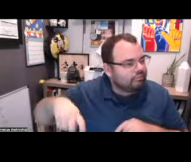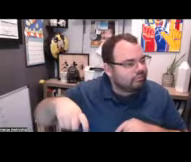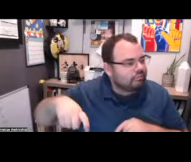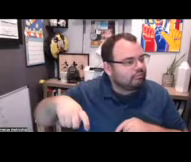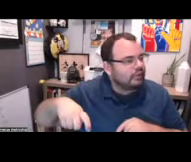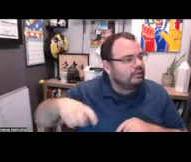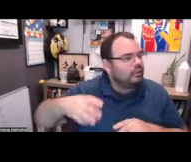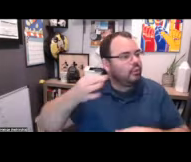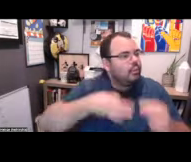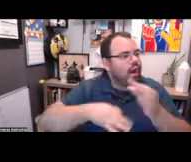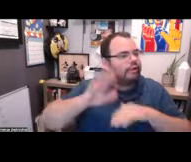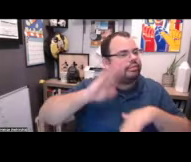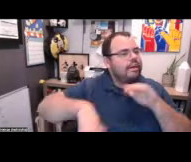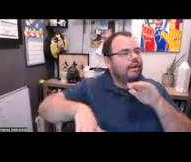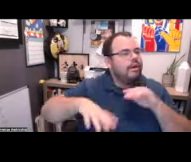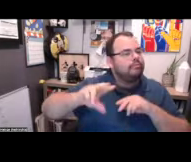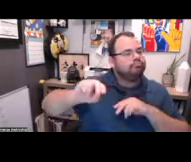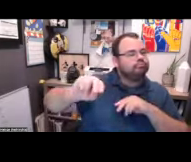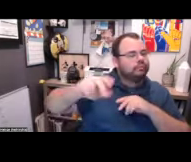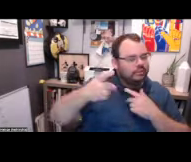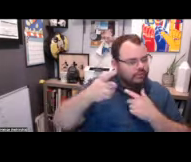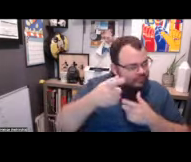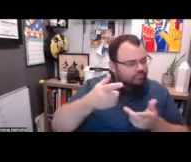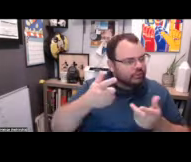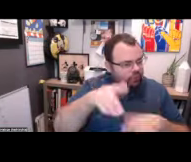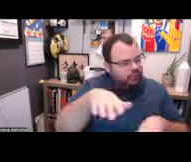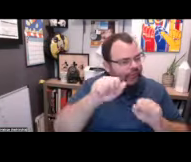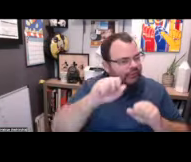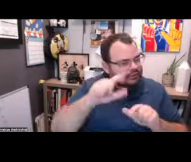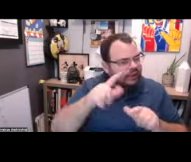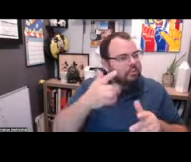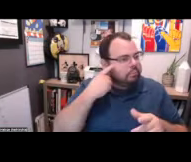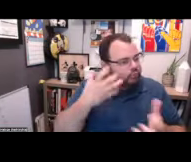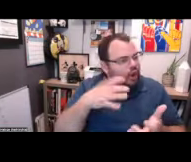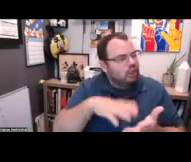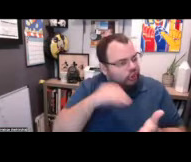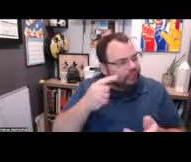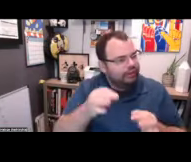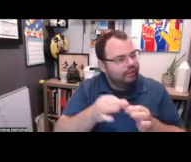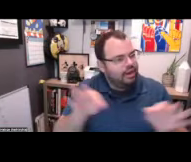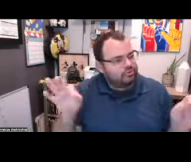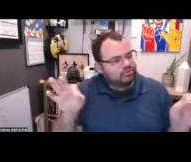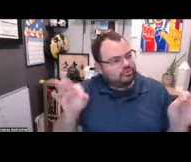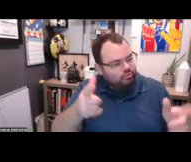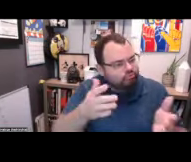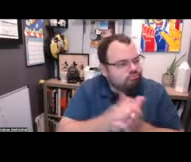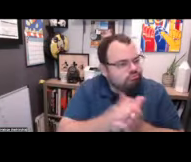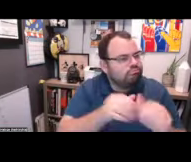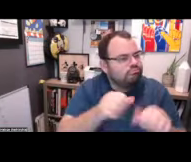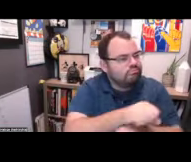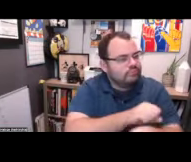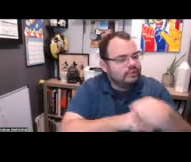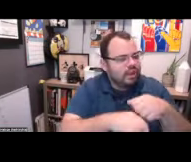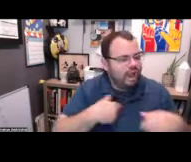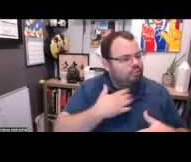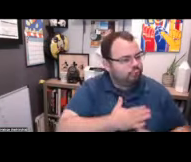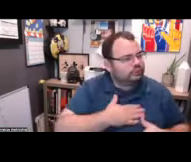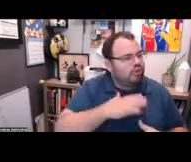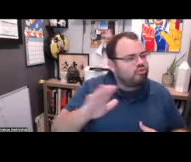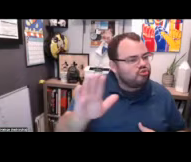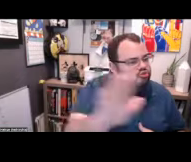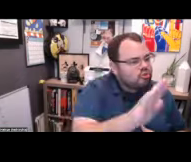deaf community, and you are going to be, using a language that the deaf community needs, So